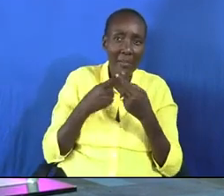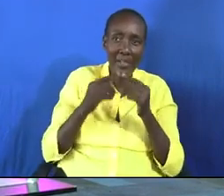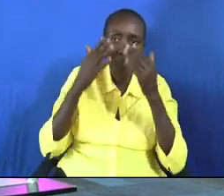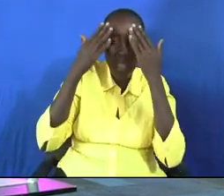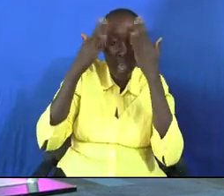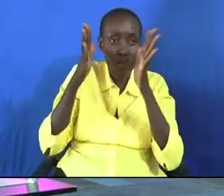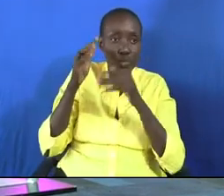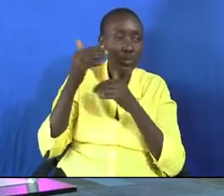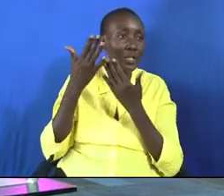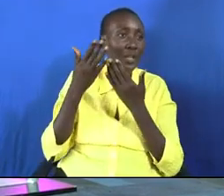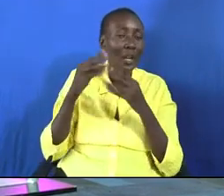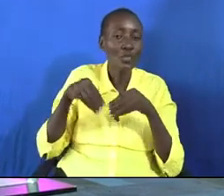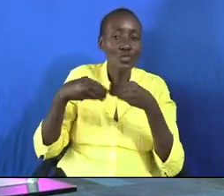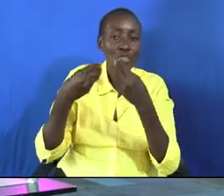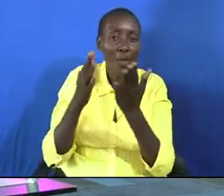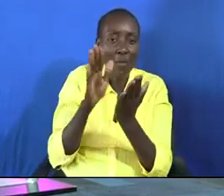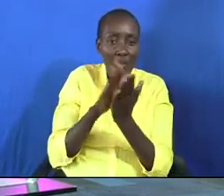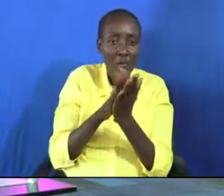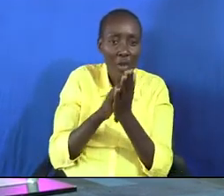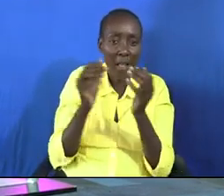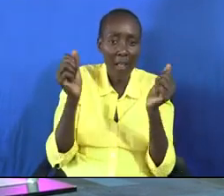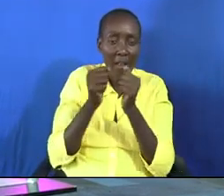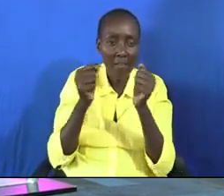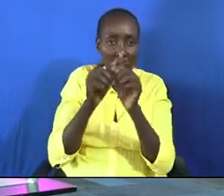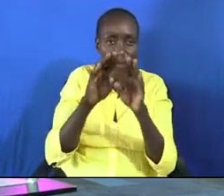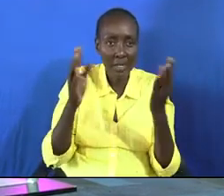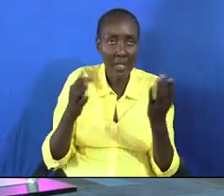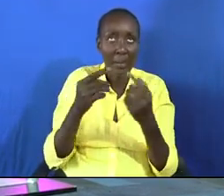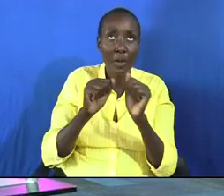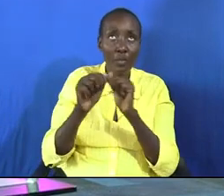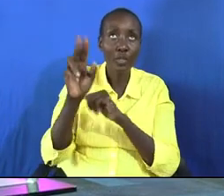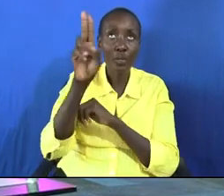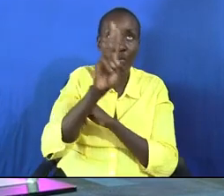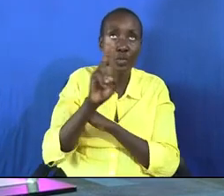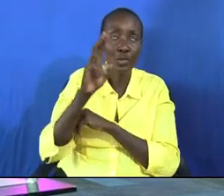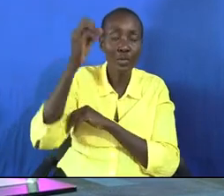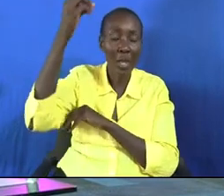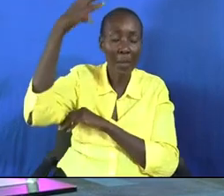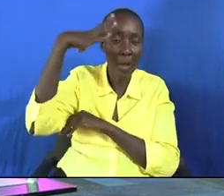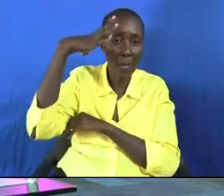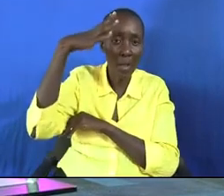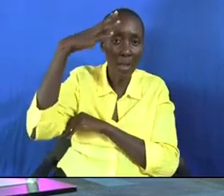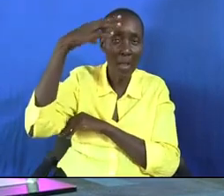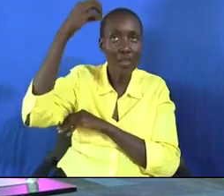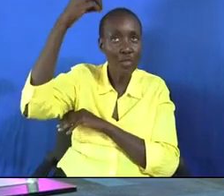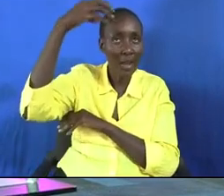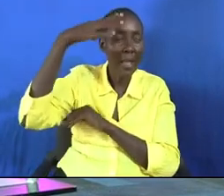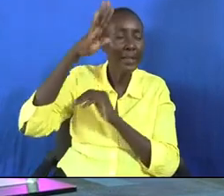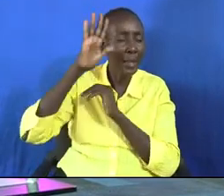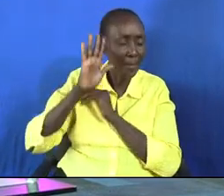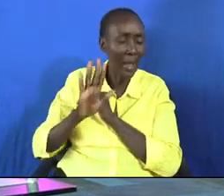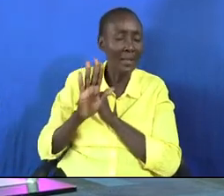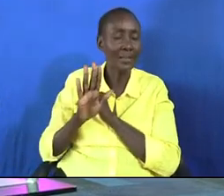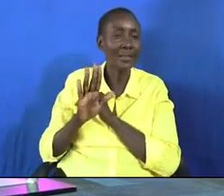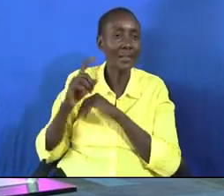to put the food in the fridge. She will only use the power to put on the lights and maybe her TV.